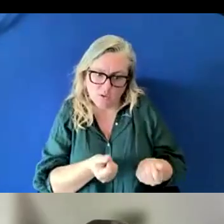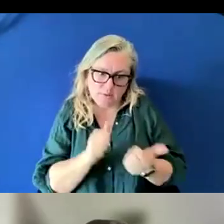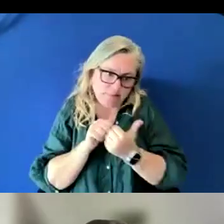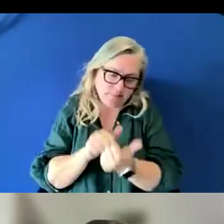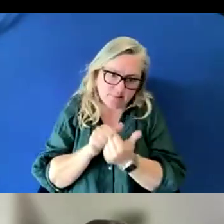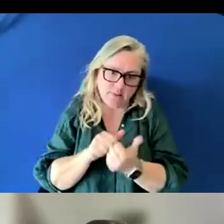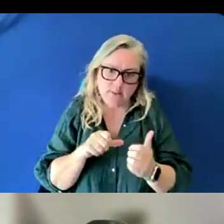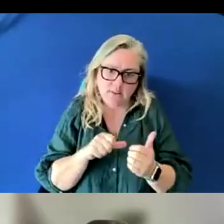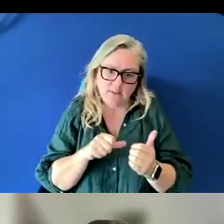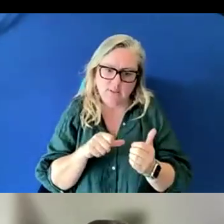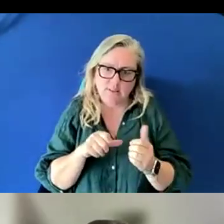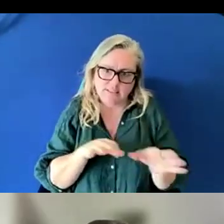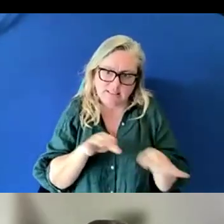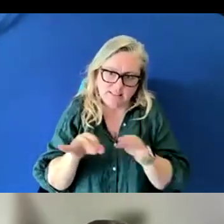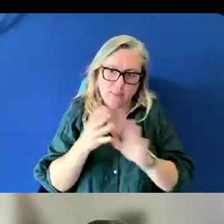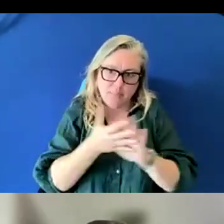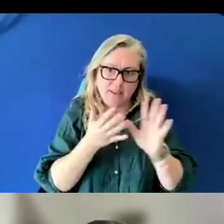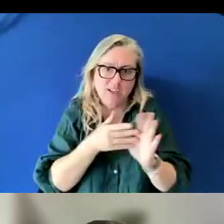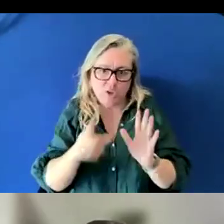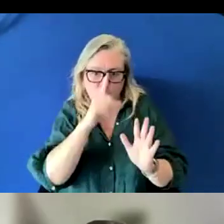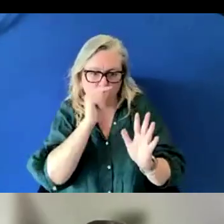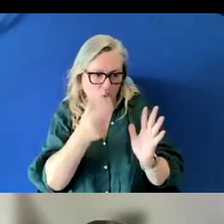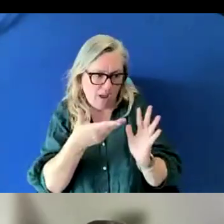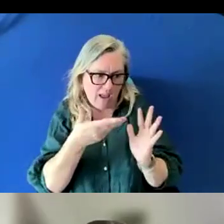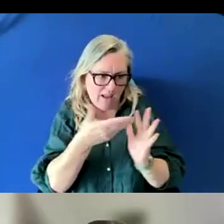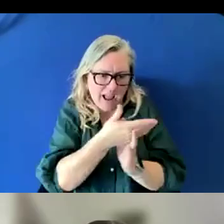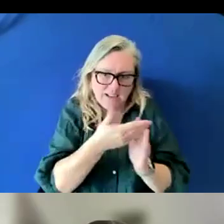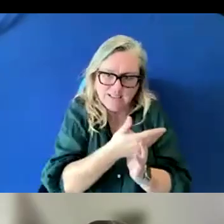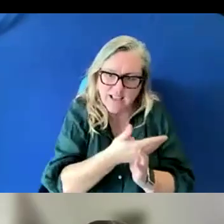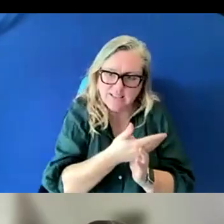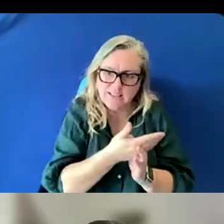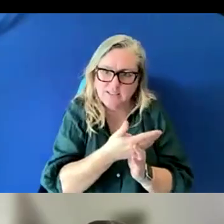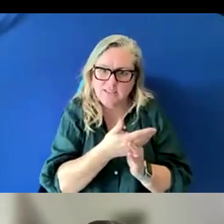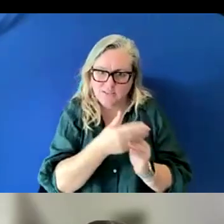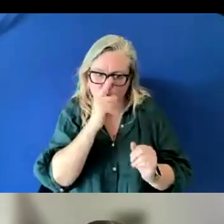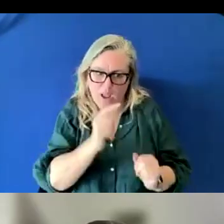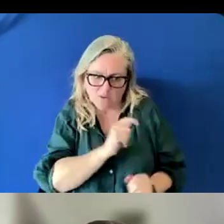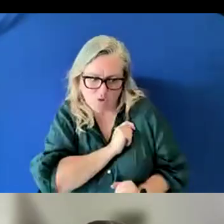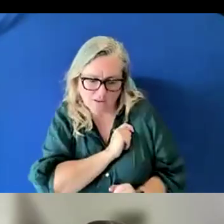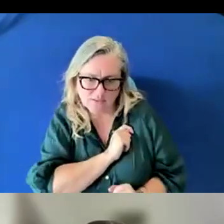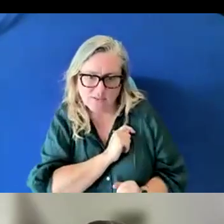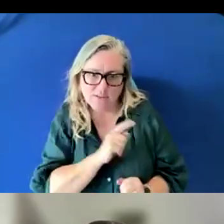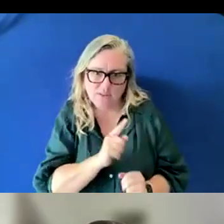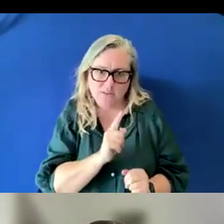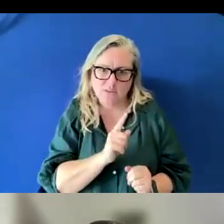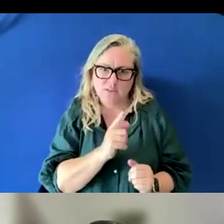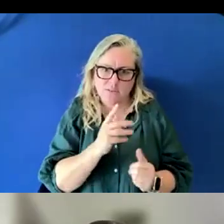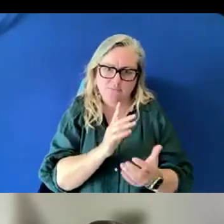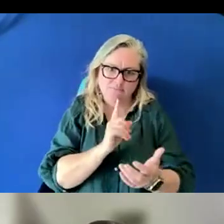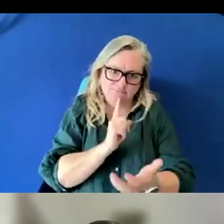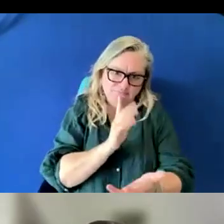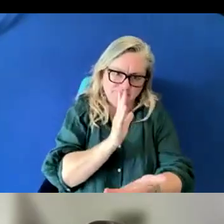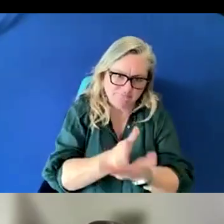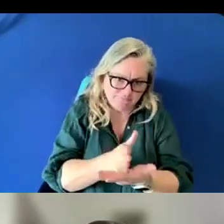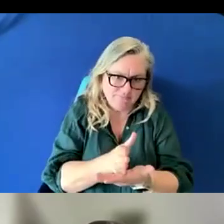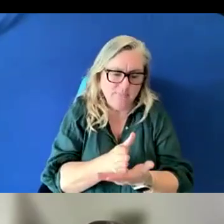more accessible and trustworthy for the audience that they're intended for. There's a level of authenticity when